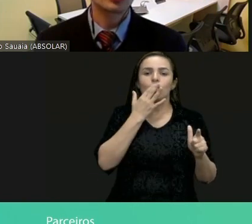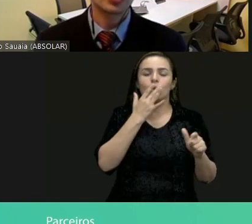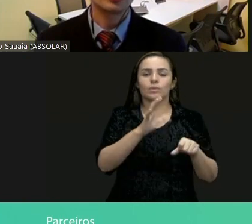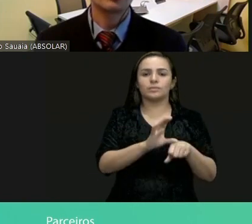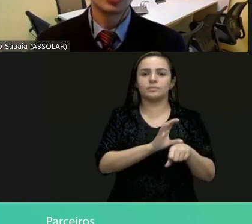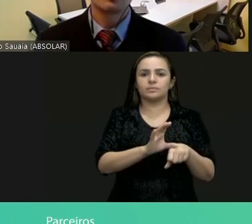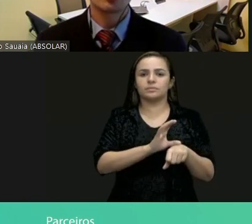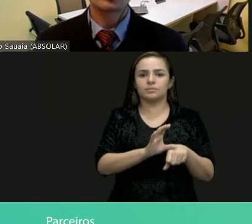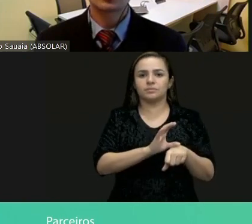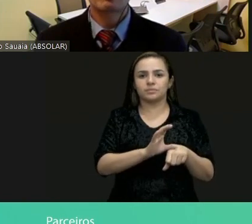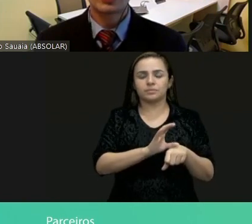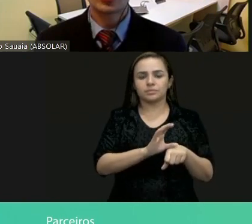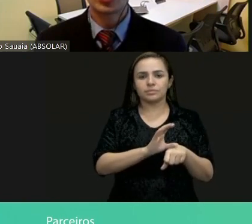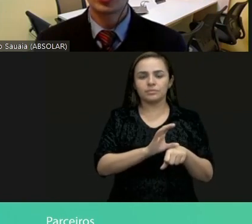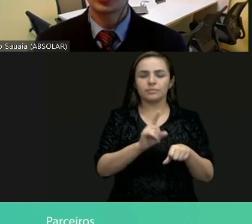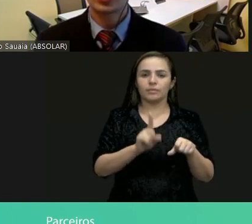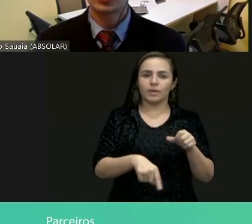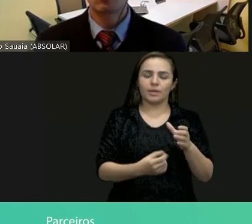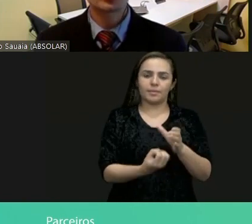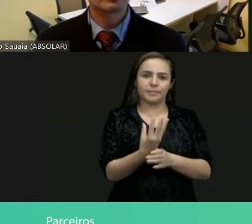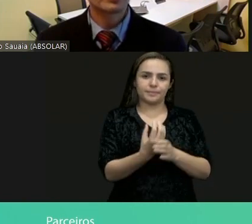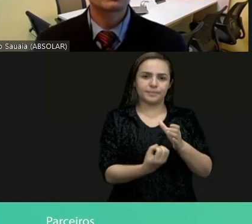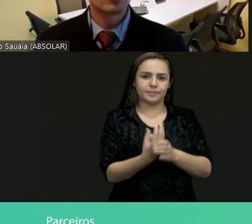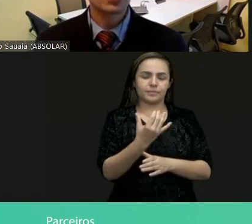also the gray.